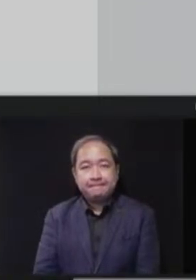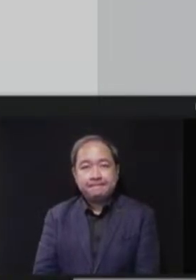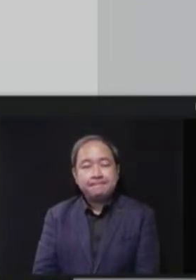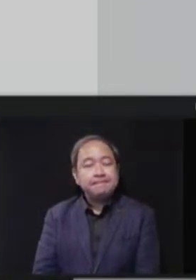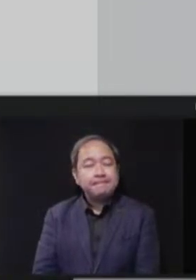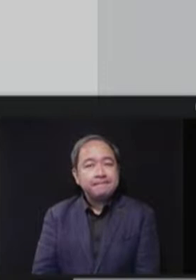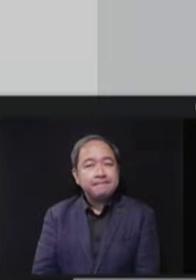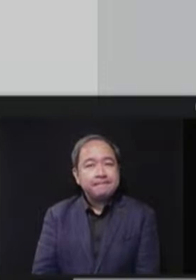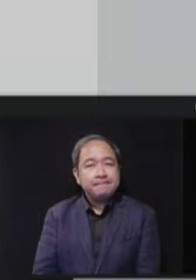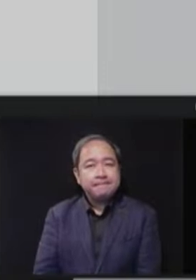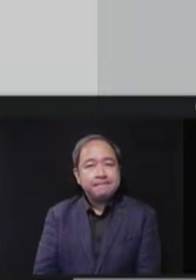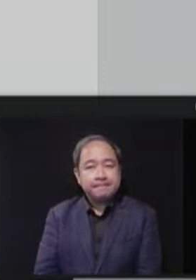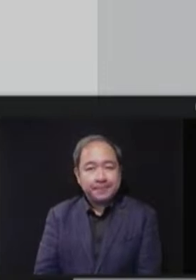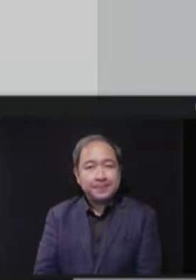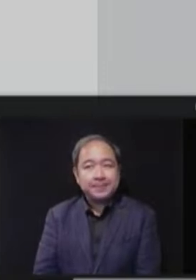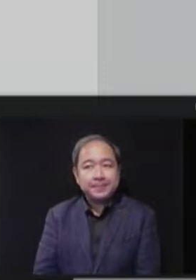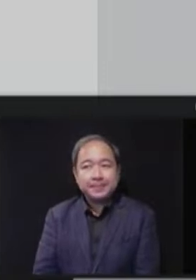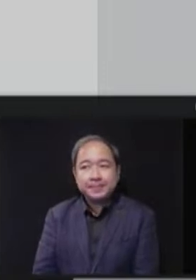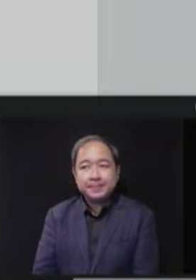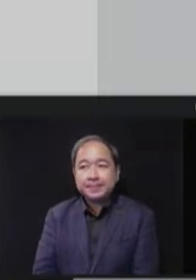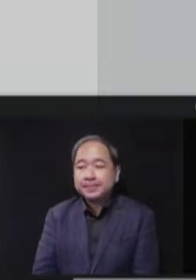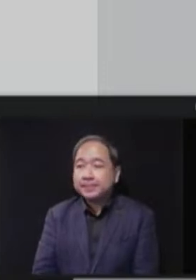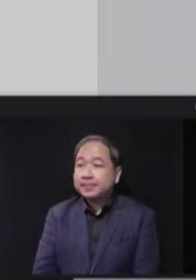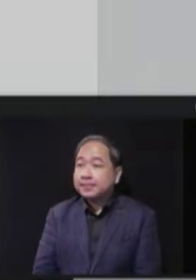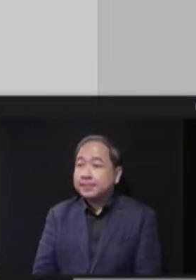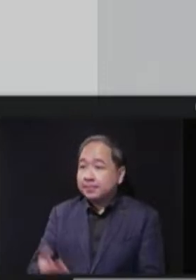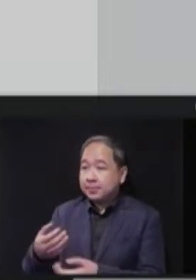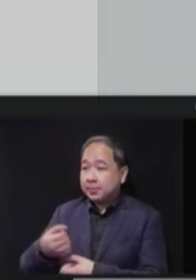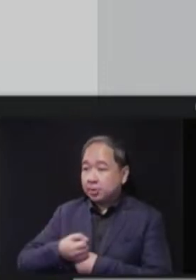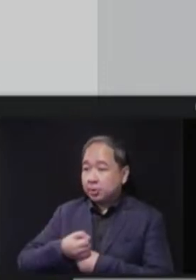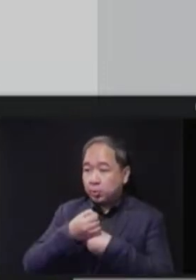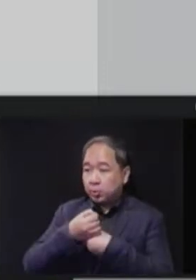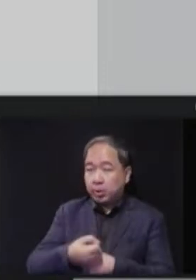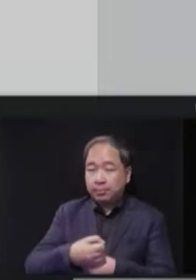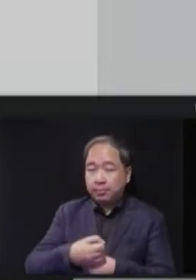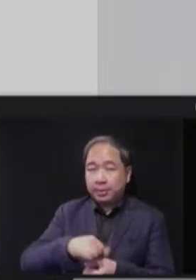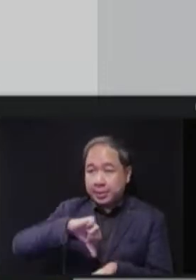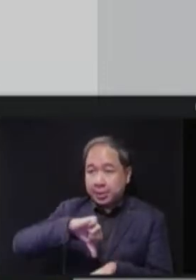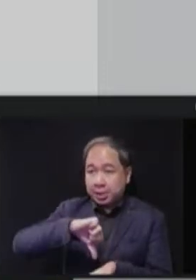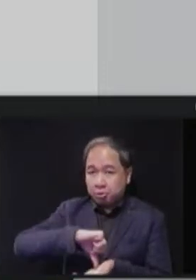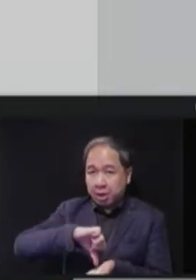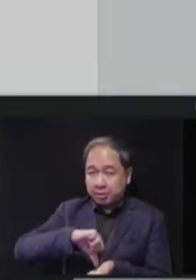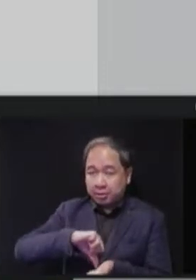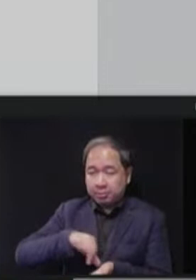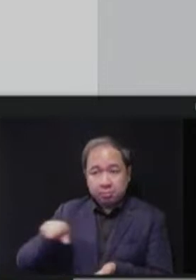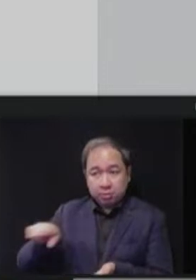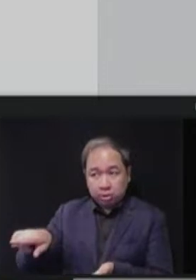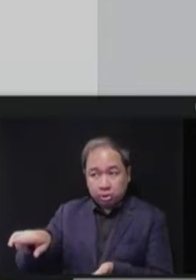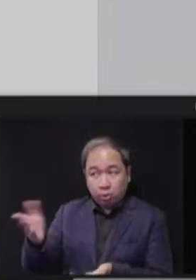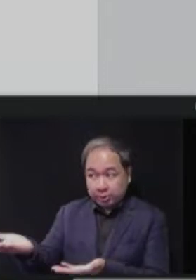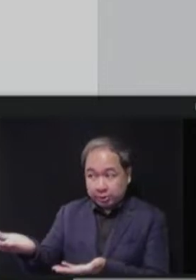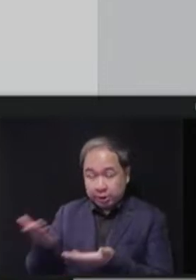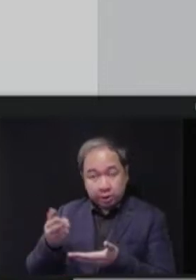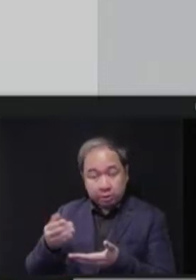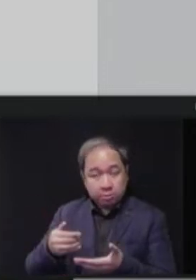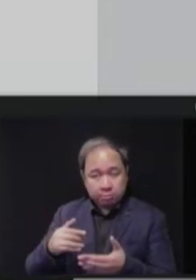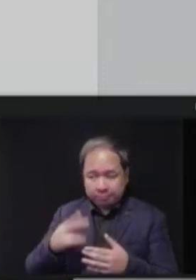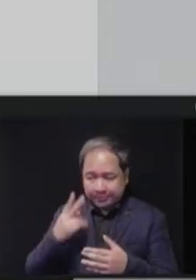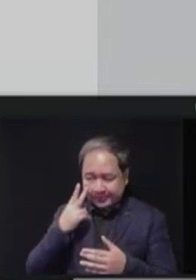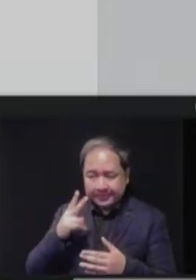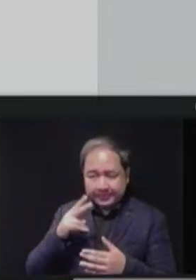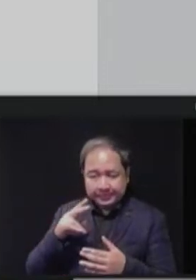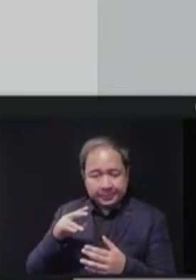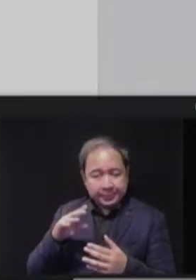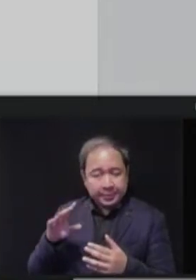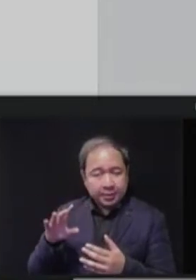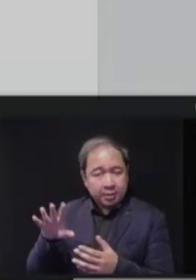Okay, so distinguished delegate from Iran, were we able to capture your suggestion, Yes, or it's not there? the first amendment